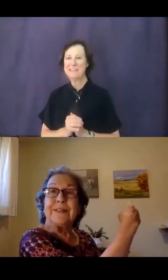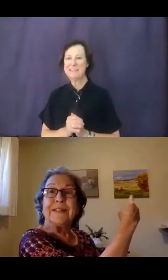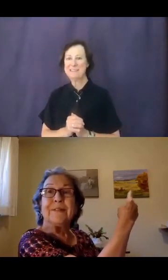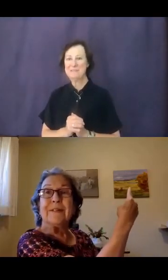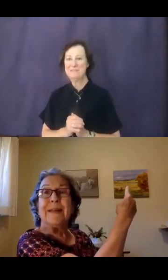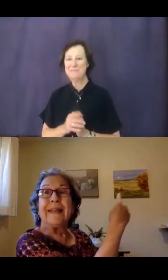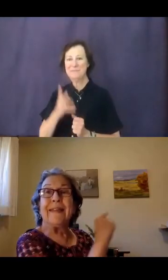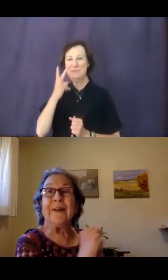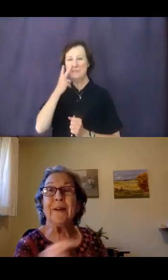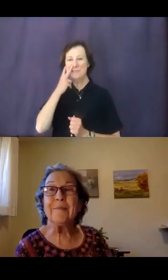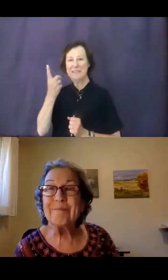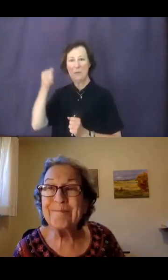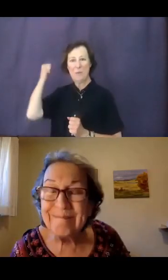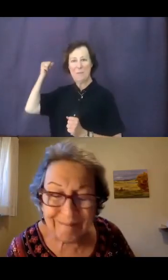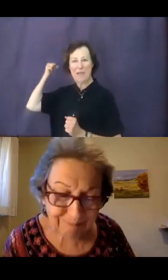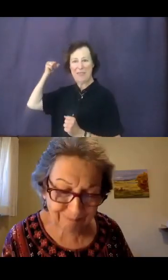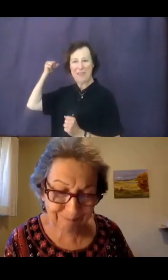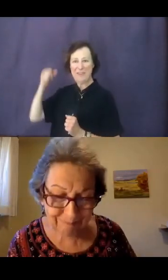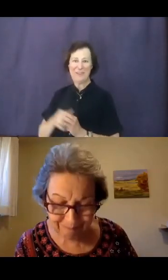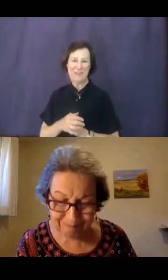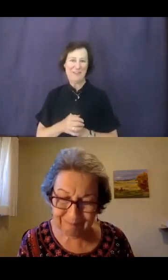You can see one back there.